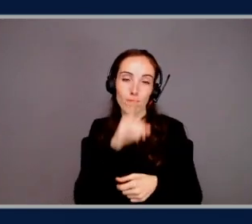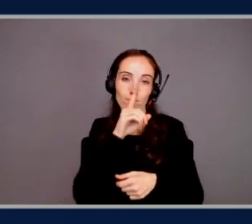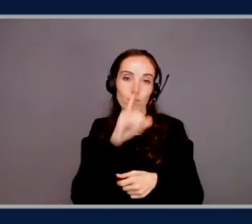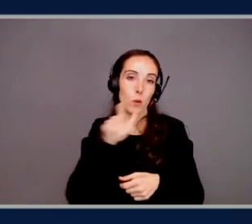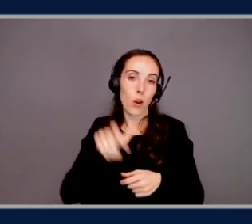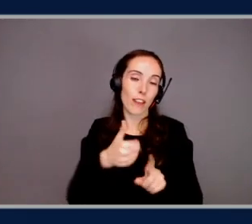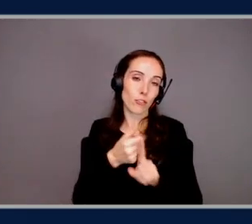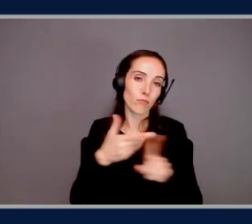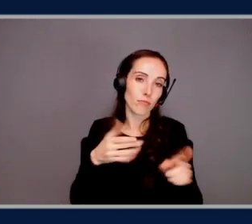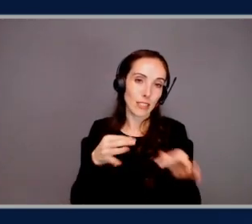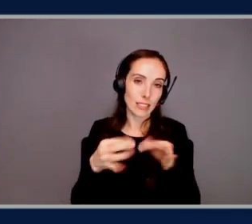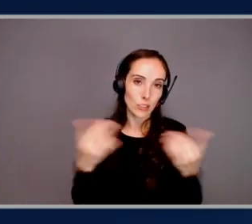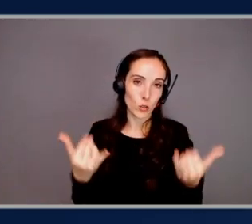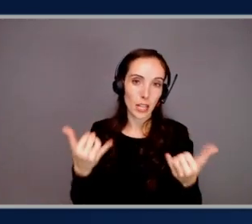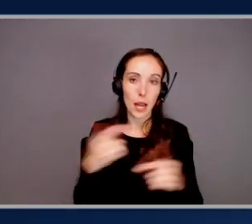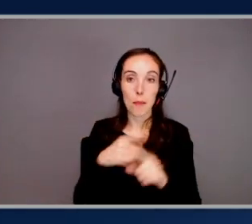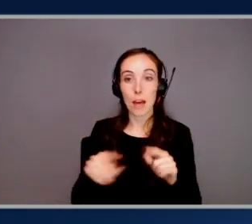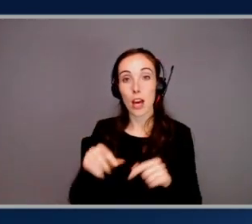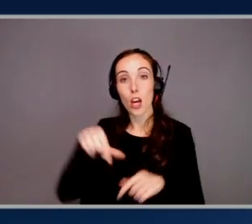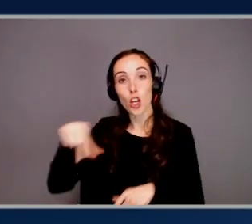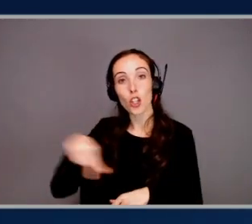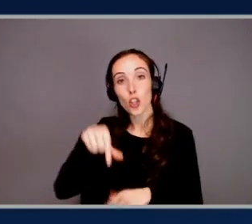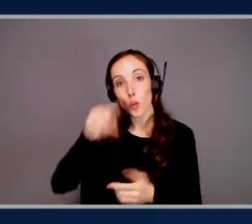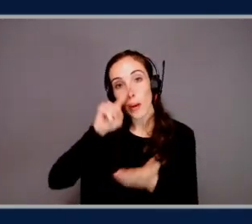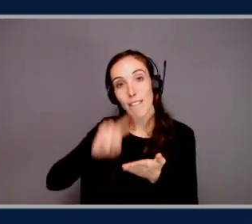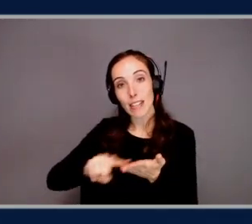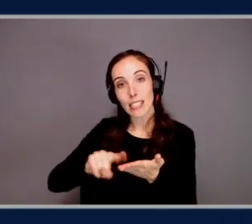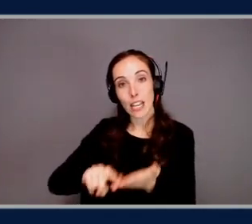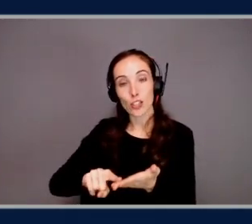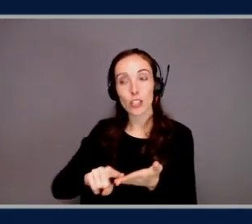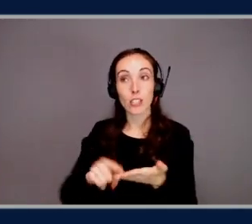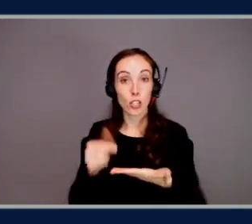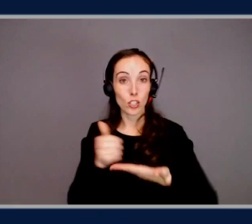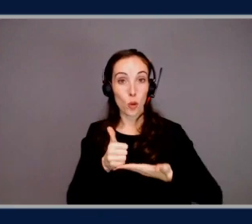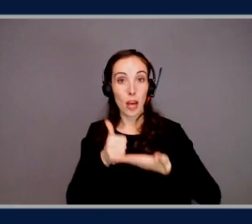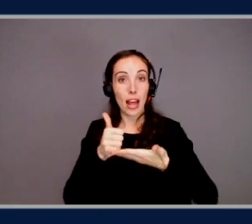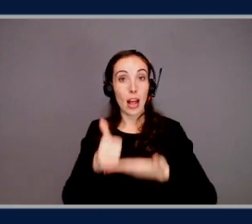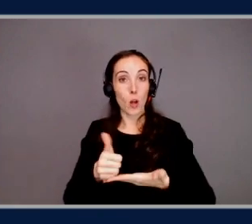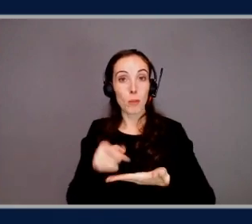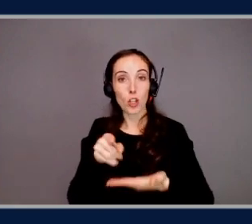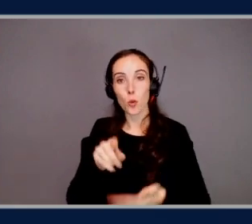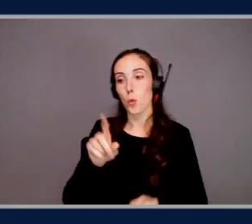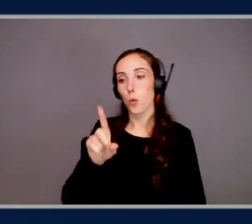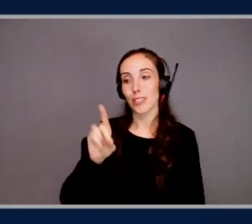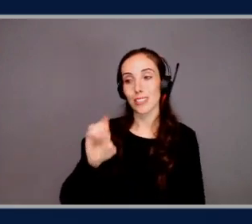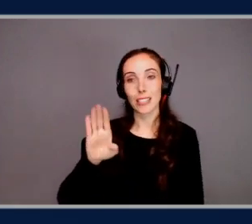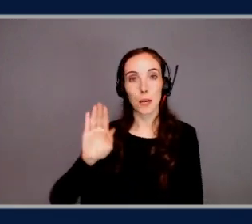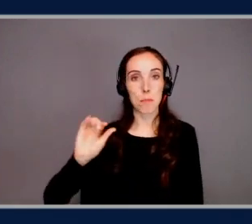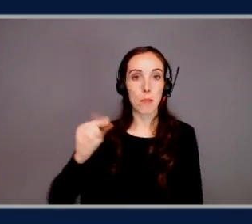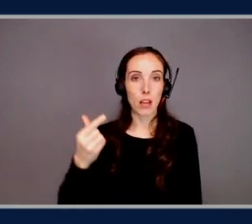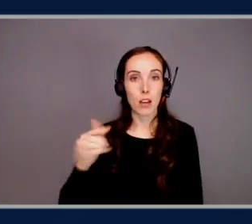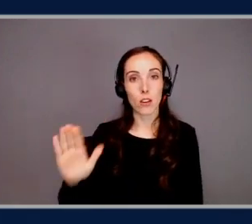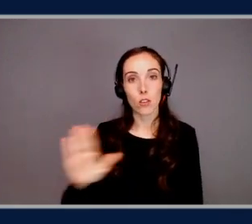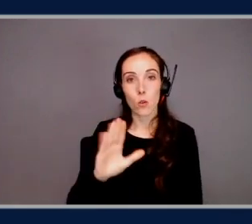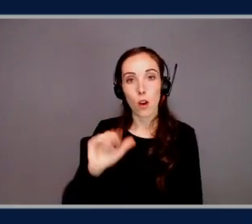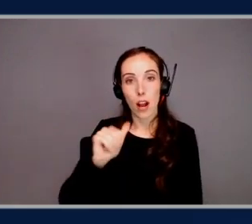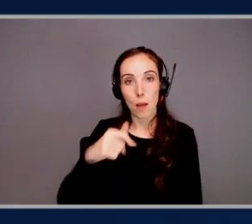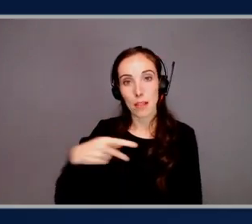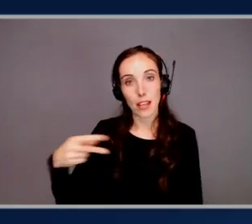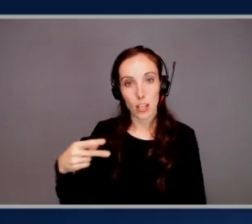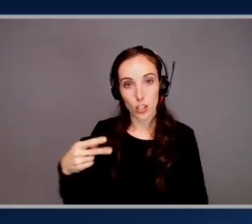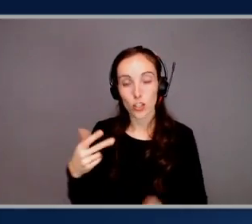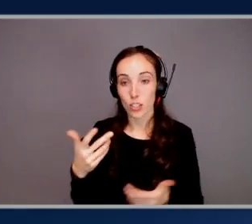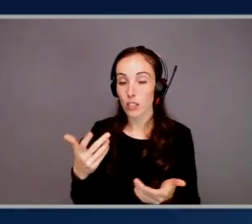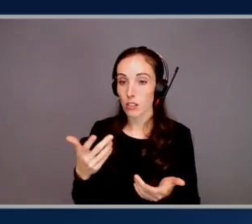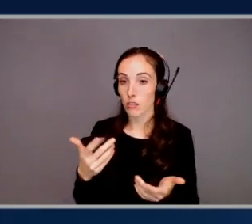launch another feature was around Q investigations, so helping you debug your applications. And that's another area, like we